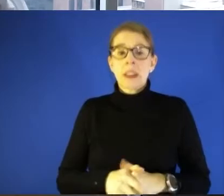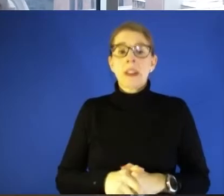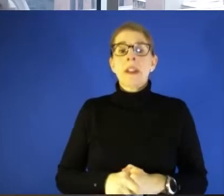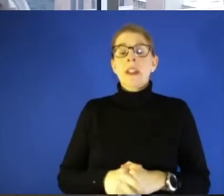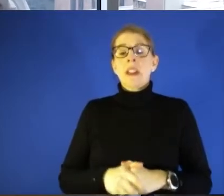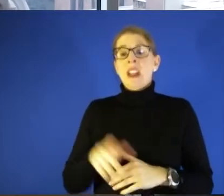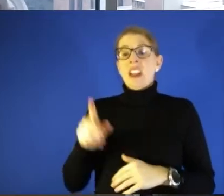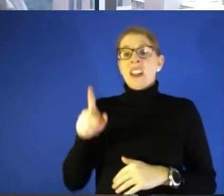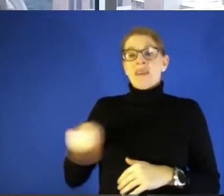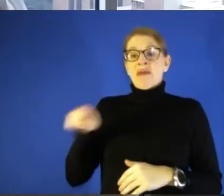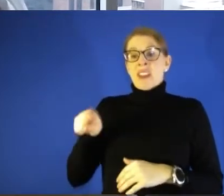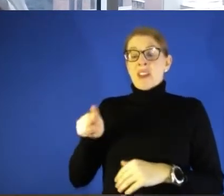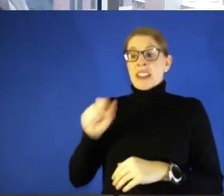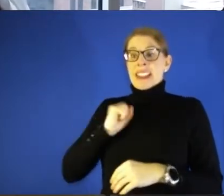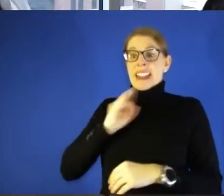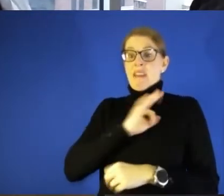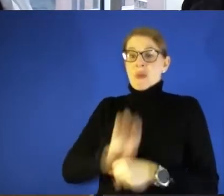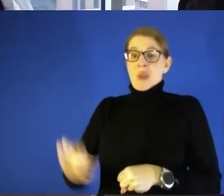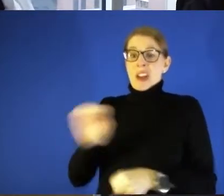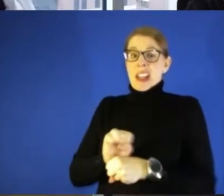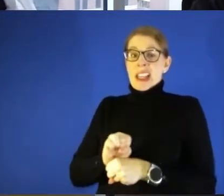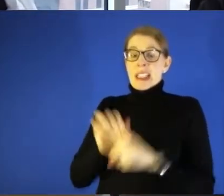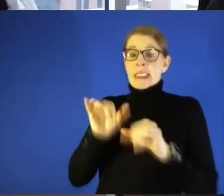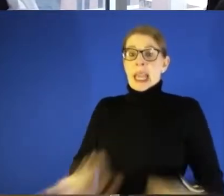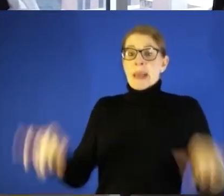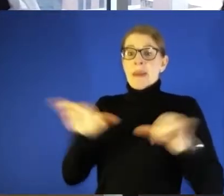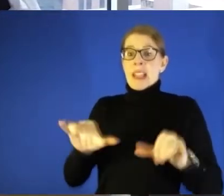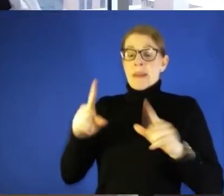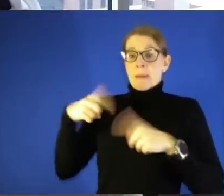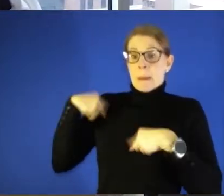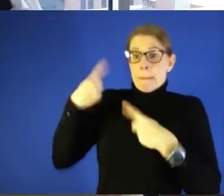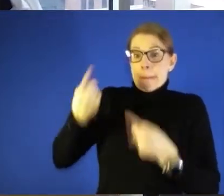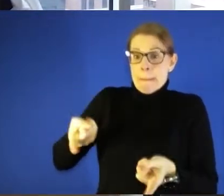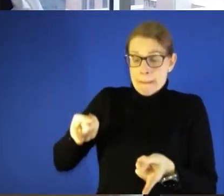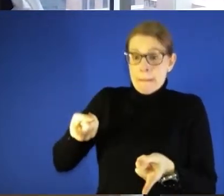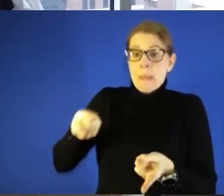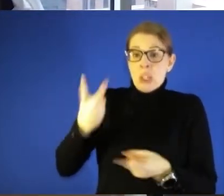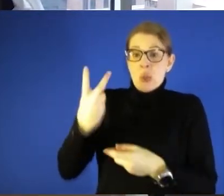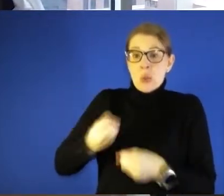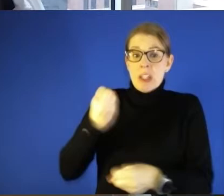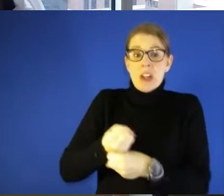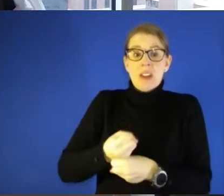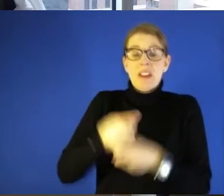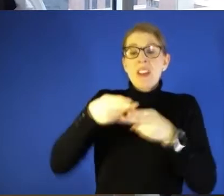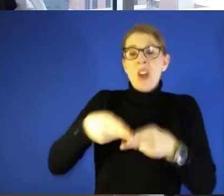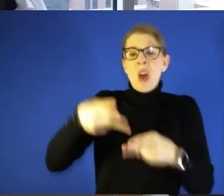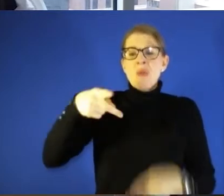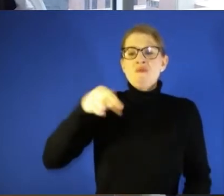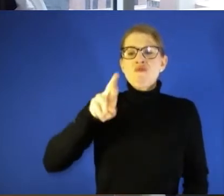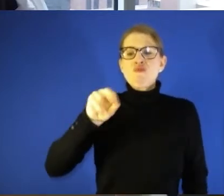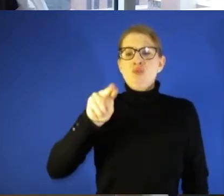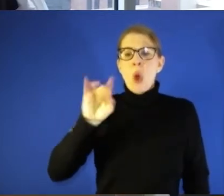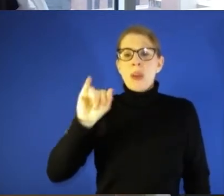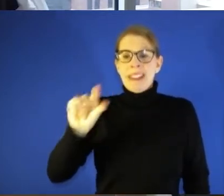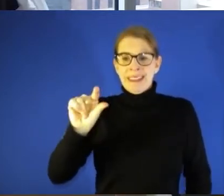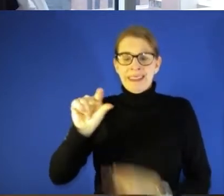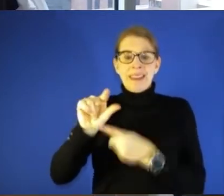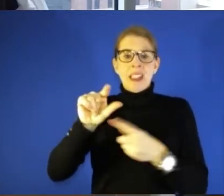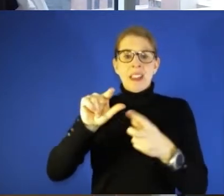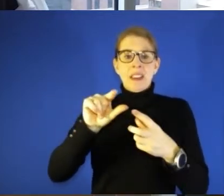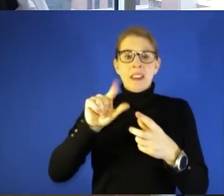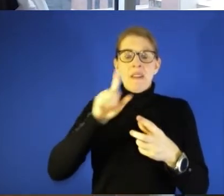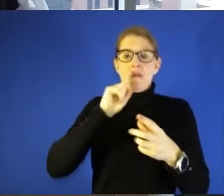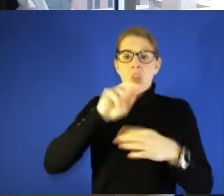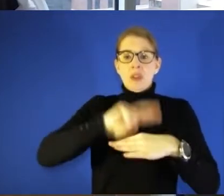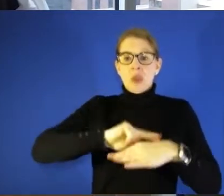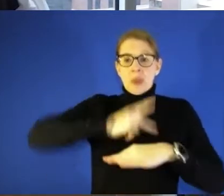coming up. So it's hard. And you're watching proning right here, and the amount of staff that it takes to do that, right, Amanda? Yeah, and you